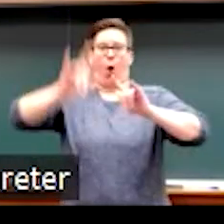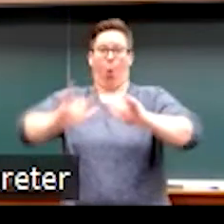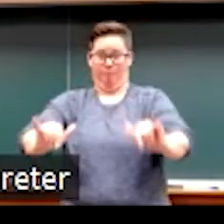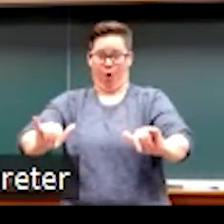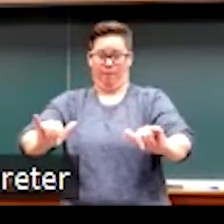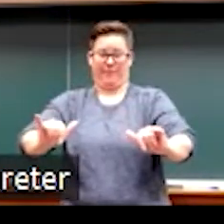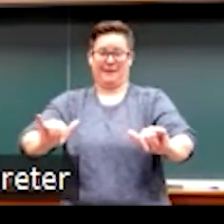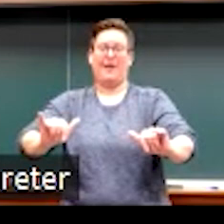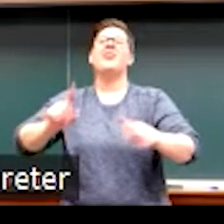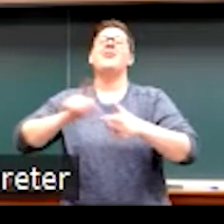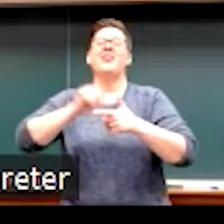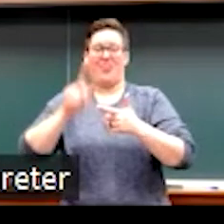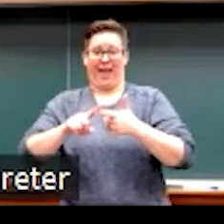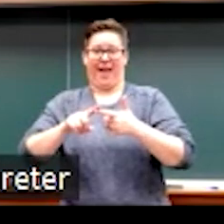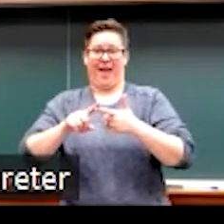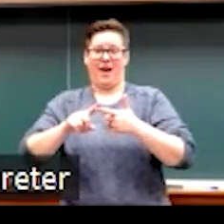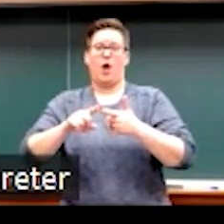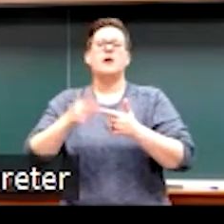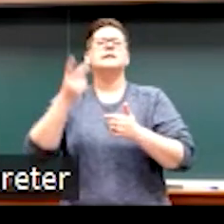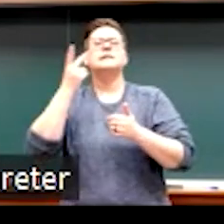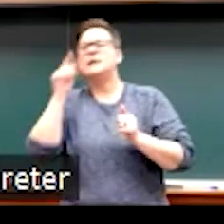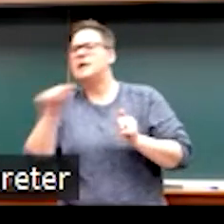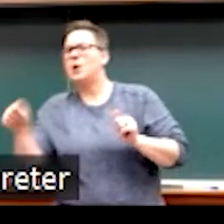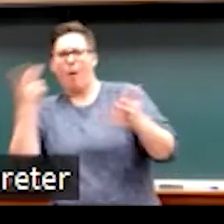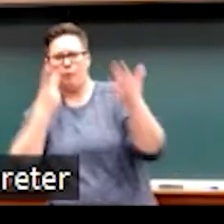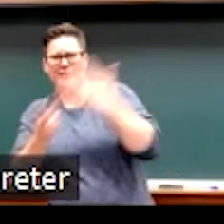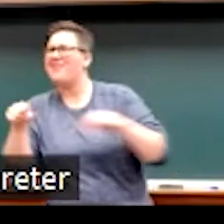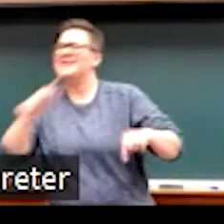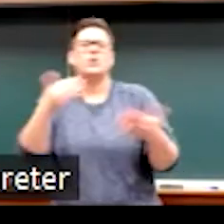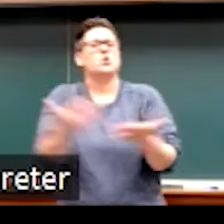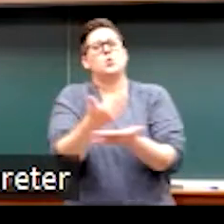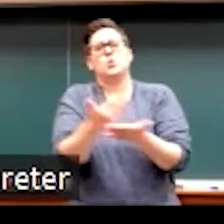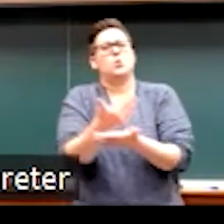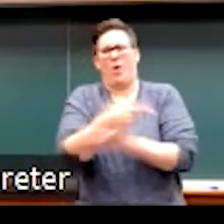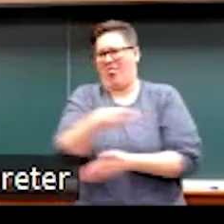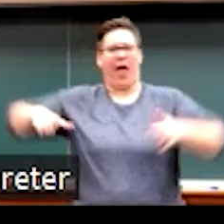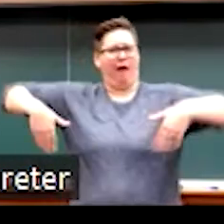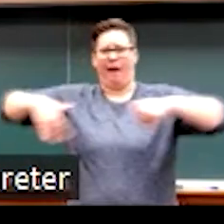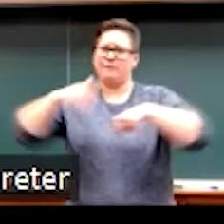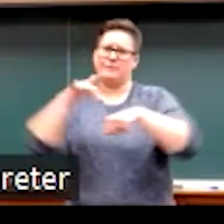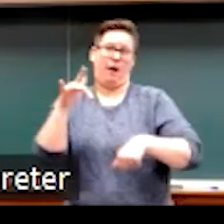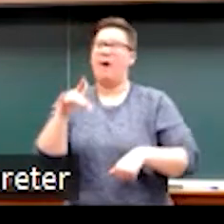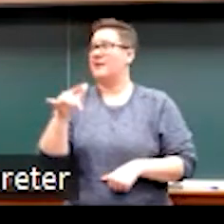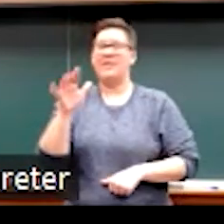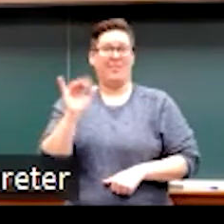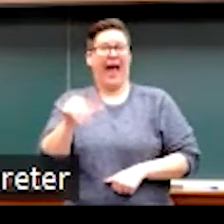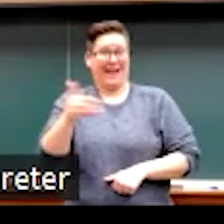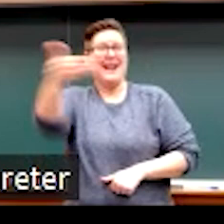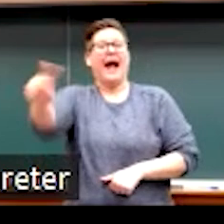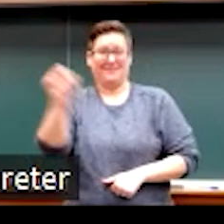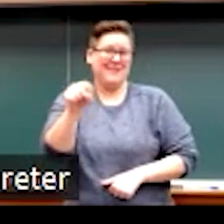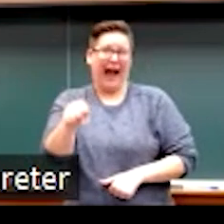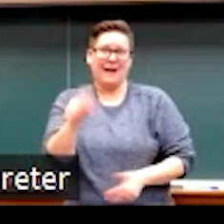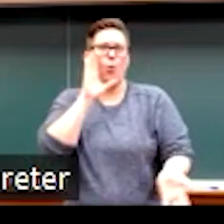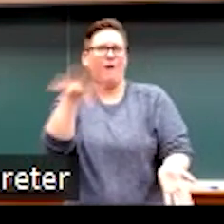think of that, and then to look at what might predict that, this is all very new. So that is absolutely where you need to go next, because